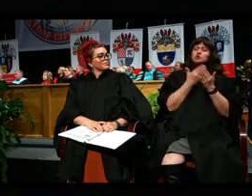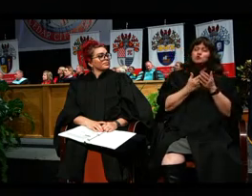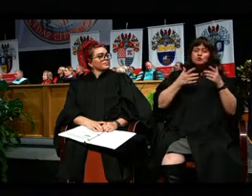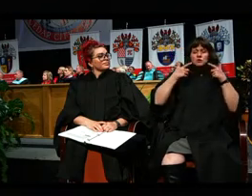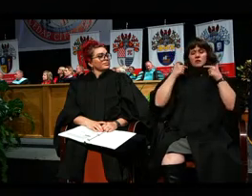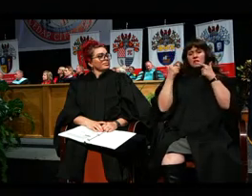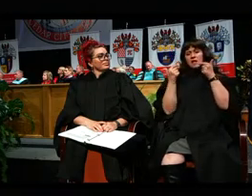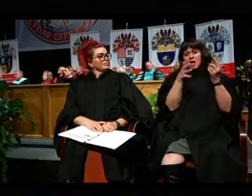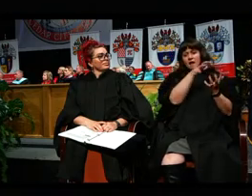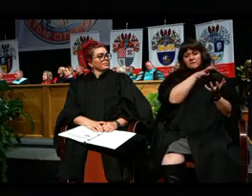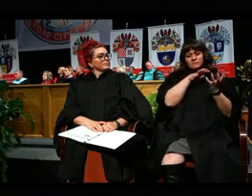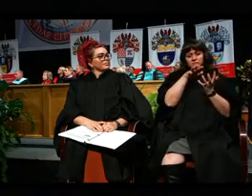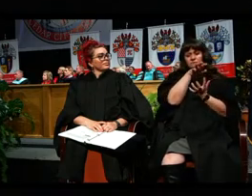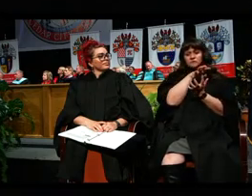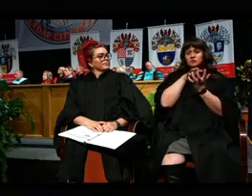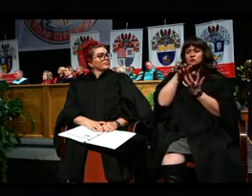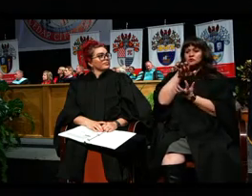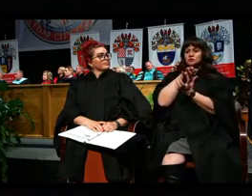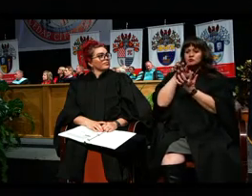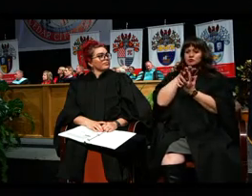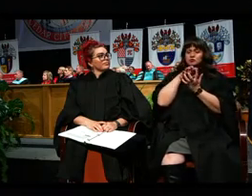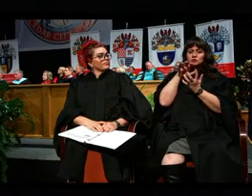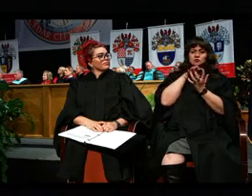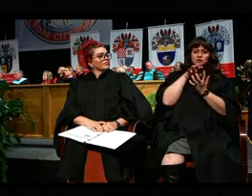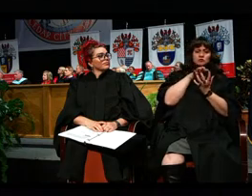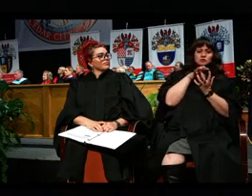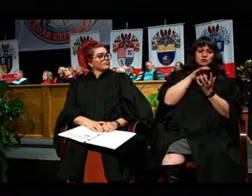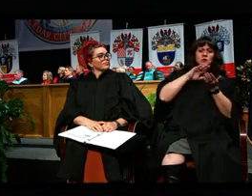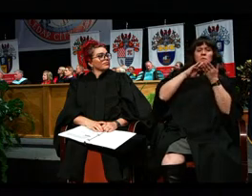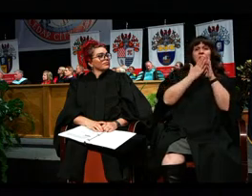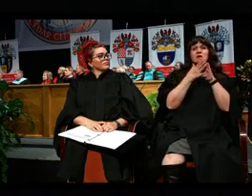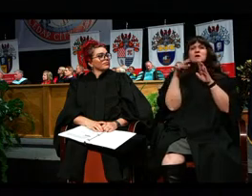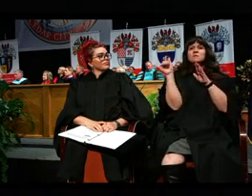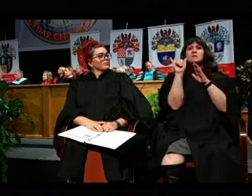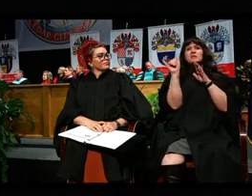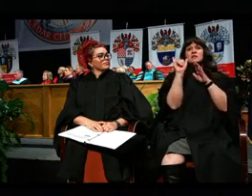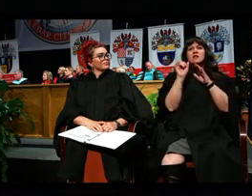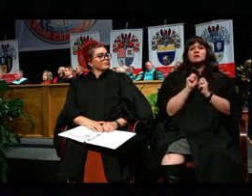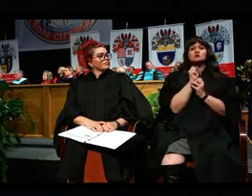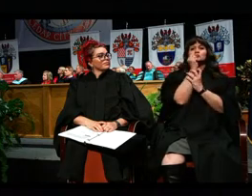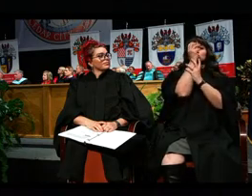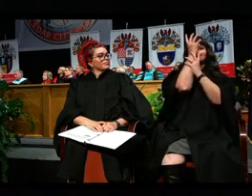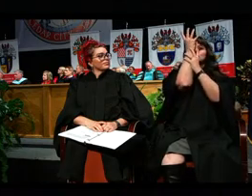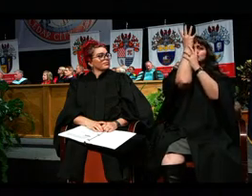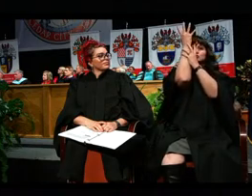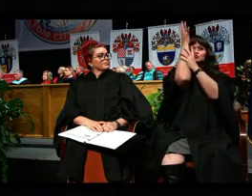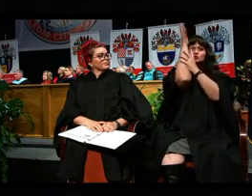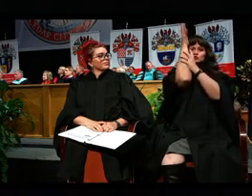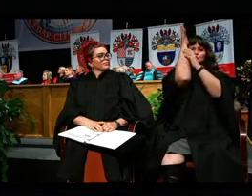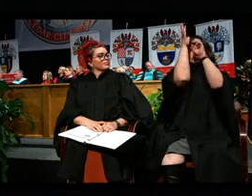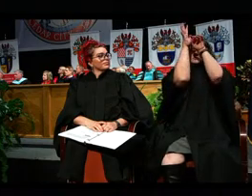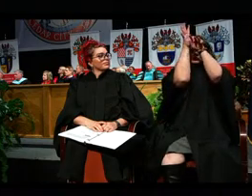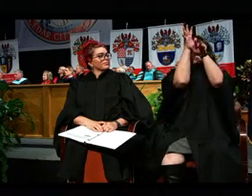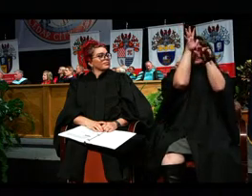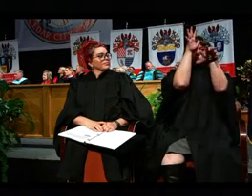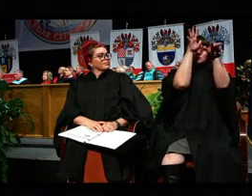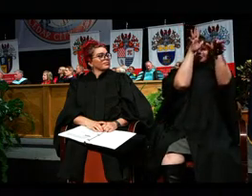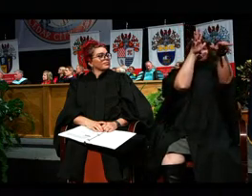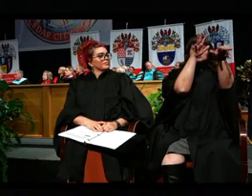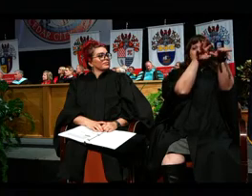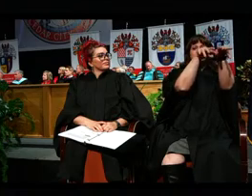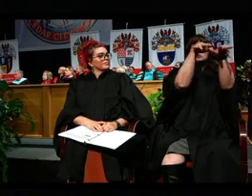fall like a pitchy top branch from a tall yellow